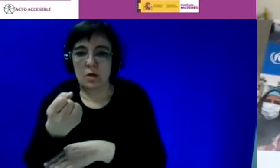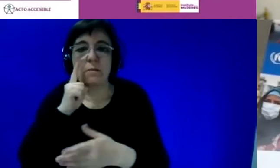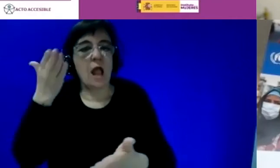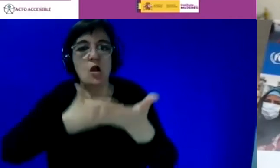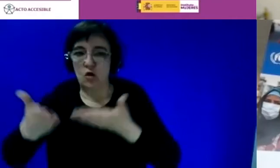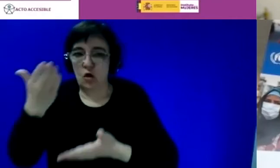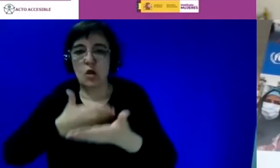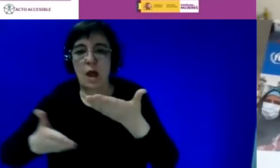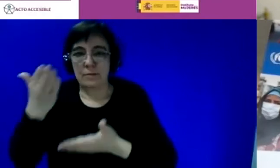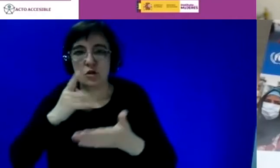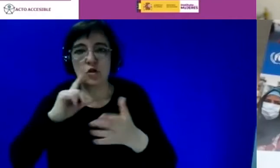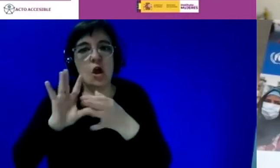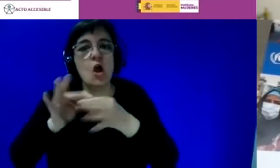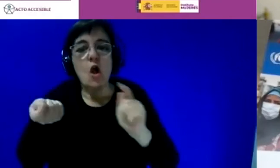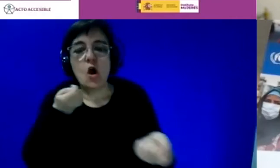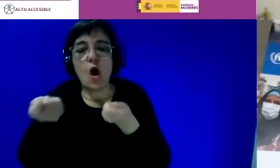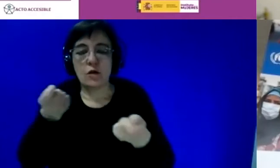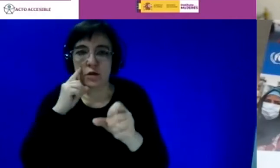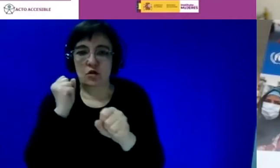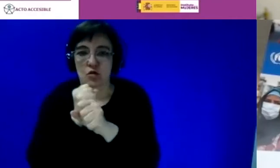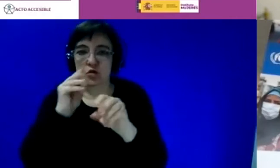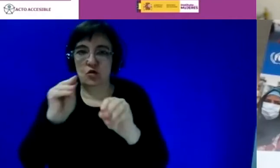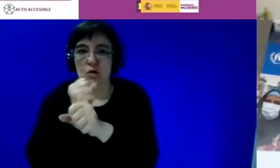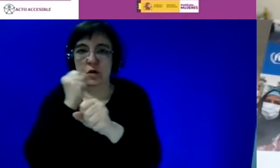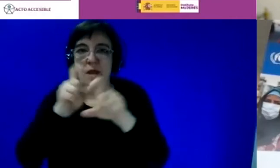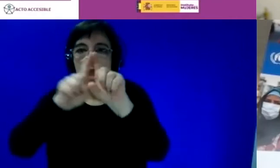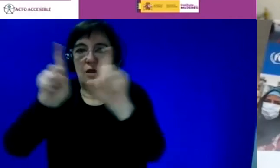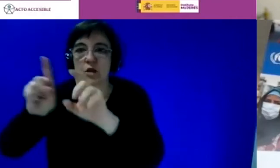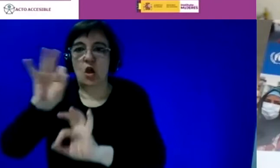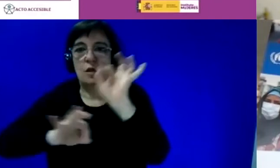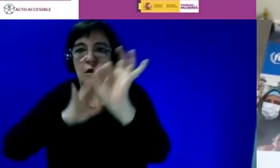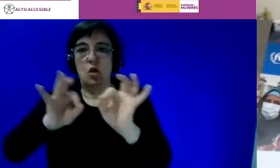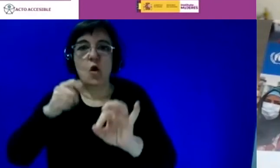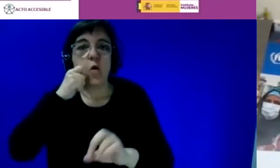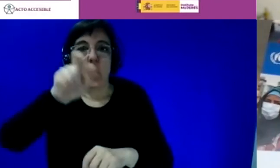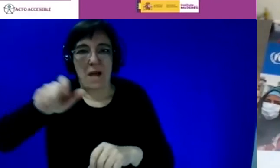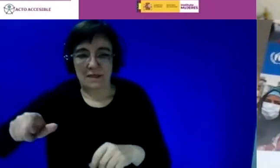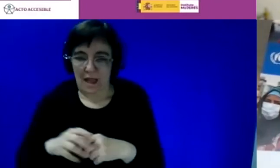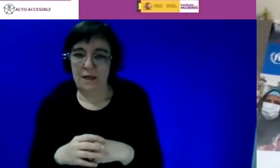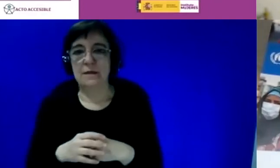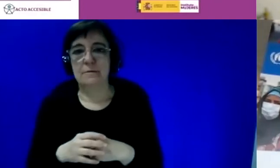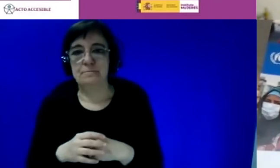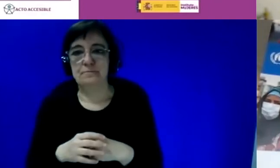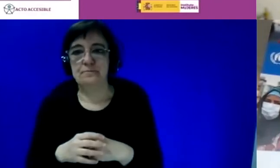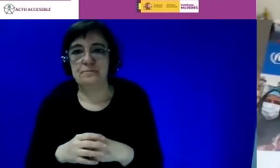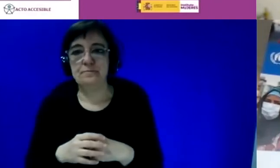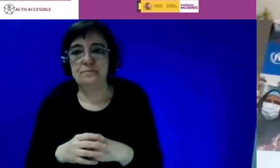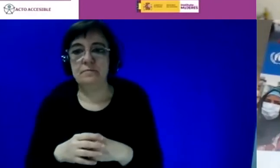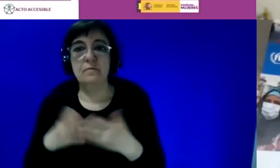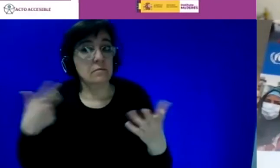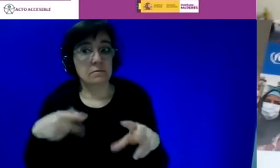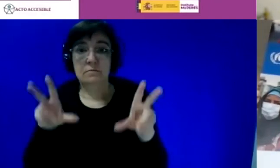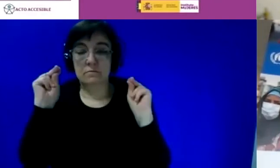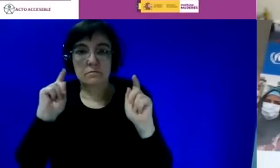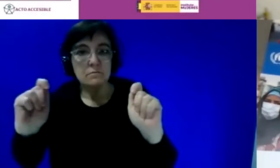ensure equal access. So perhaps I can finish then by congratulating you all for the work that you're